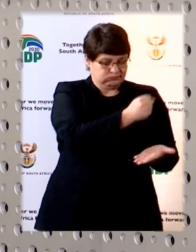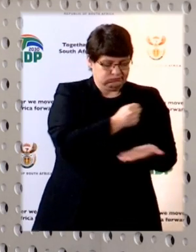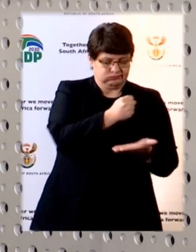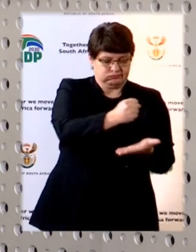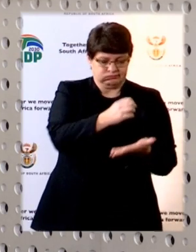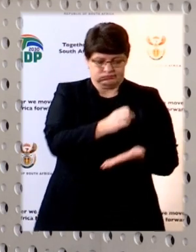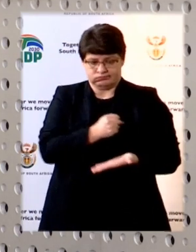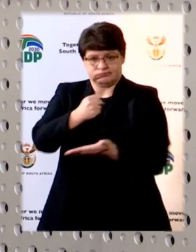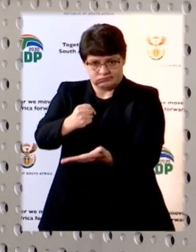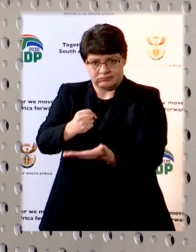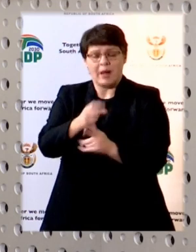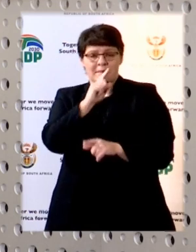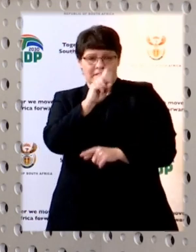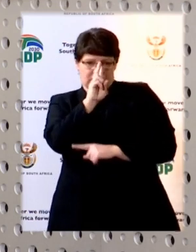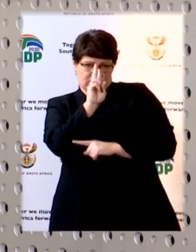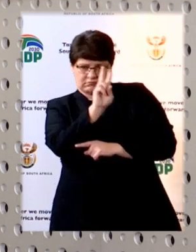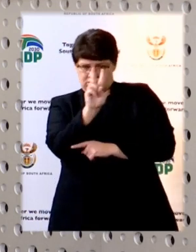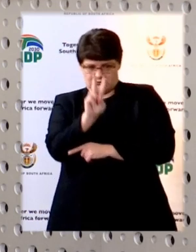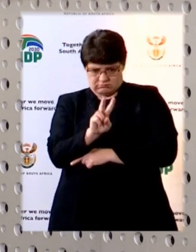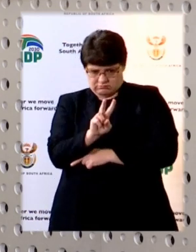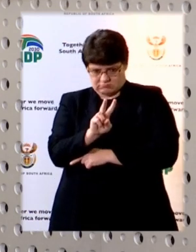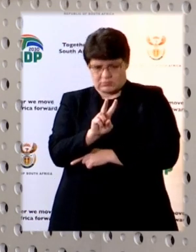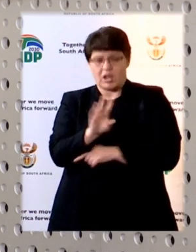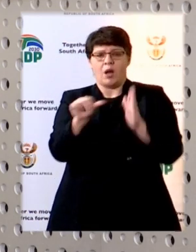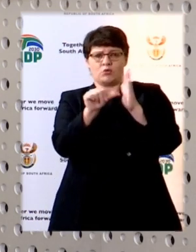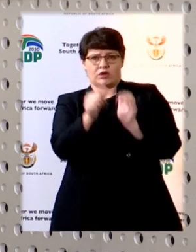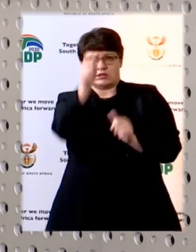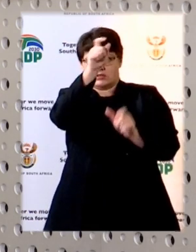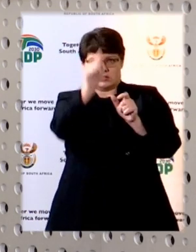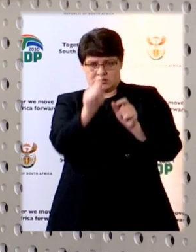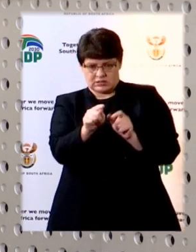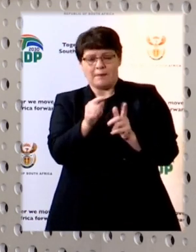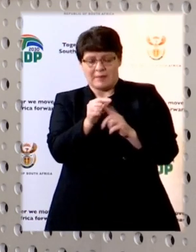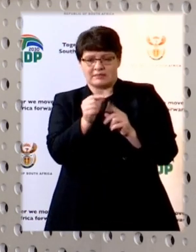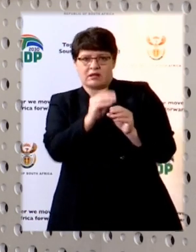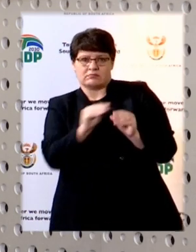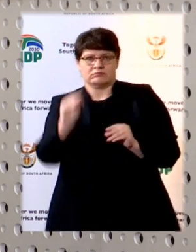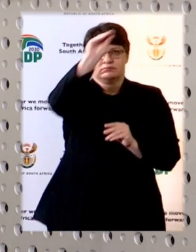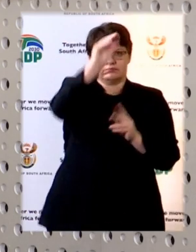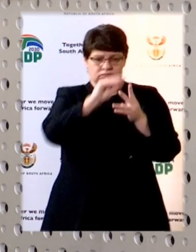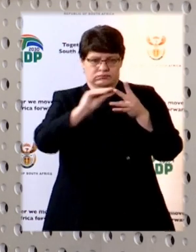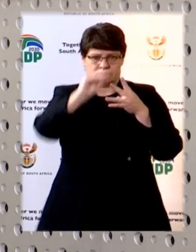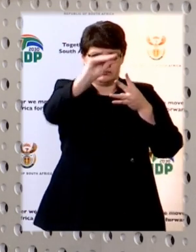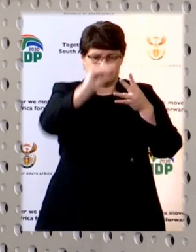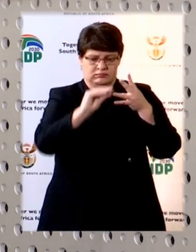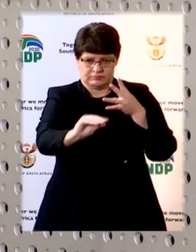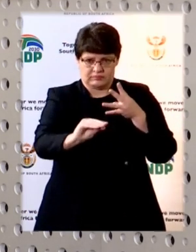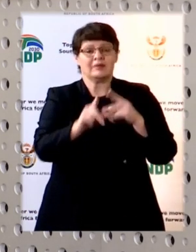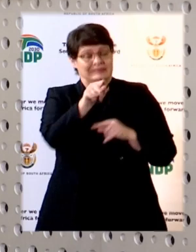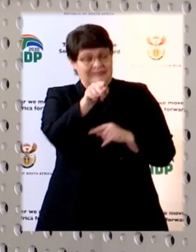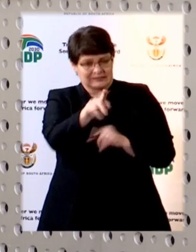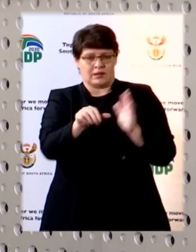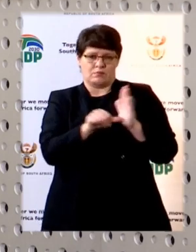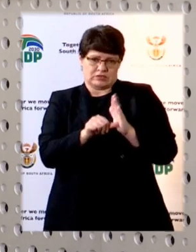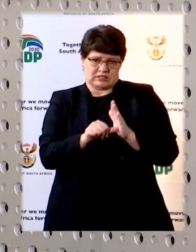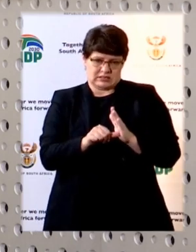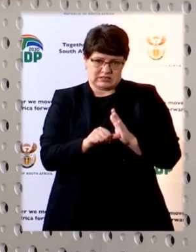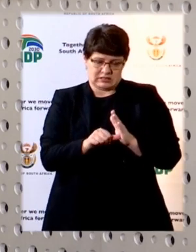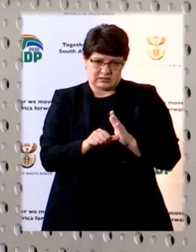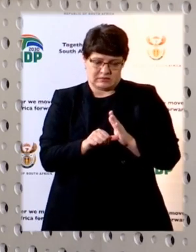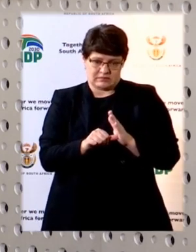reallocation, reprioritization, and emergency funds must be also be seen. This